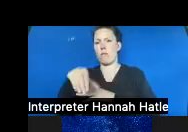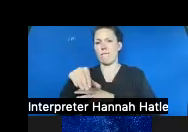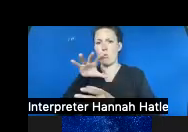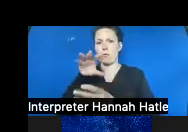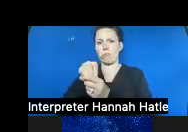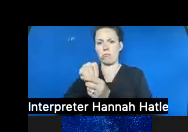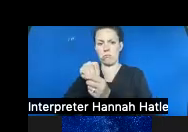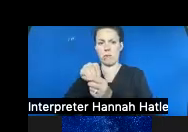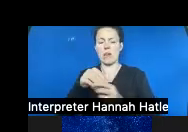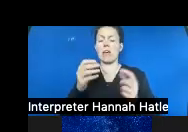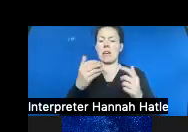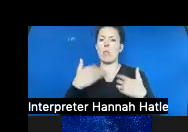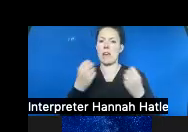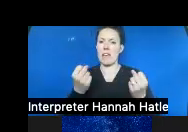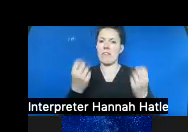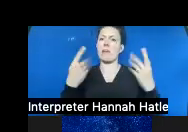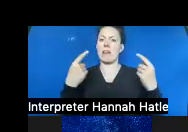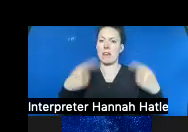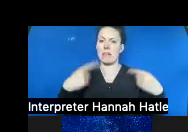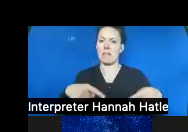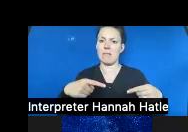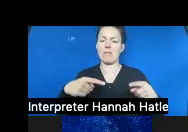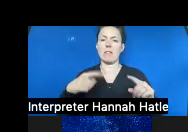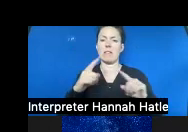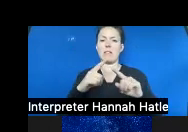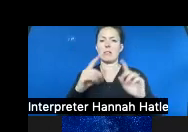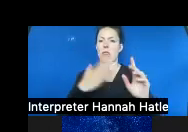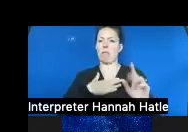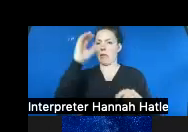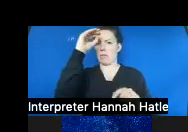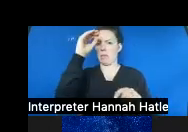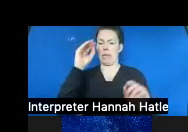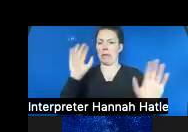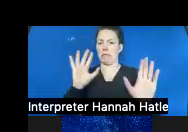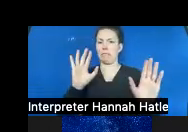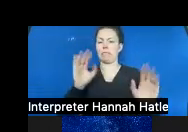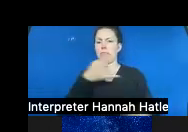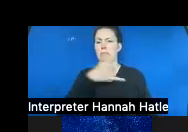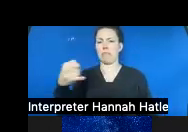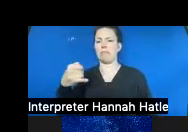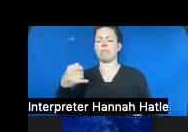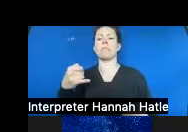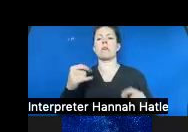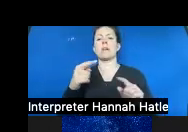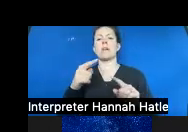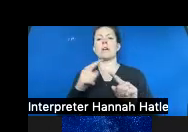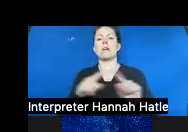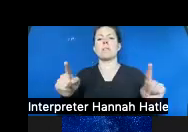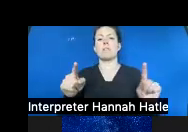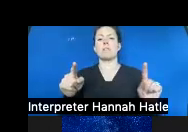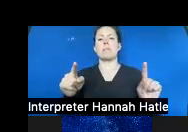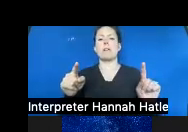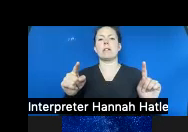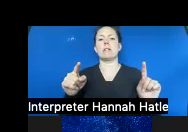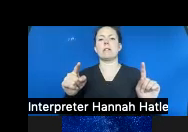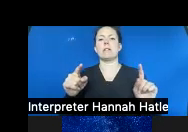They're rugged, and I choose not to have an opinion. I just choose to sit in the middle and just support